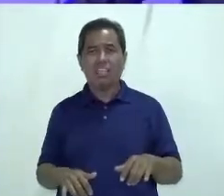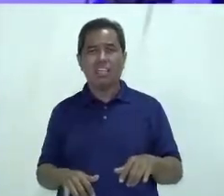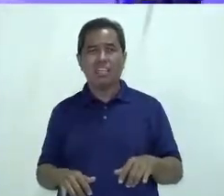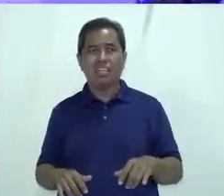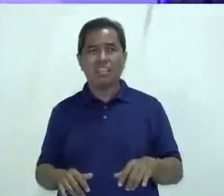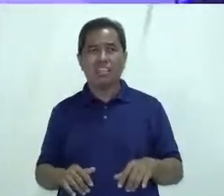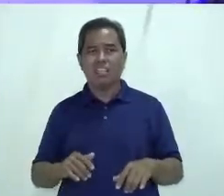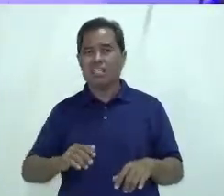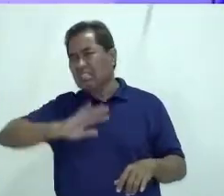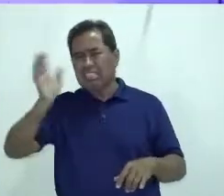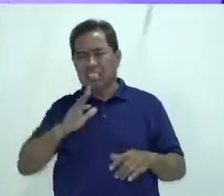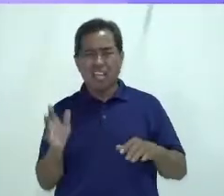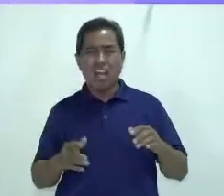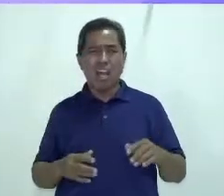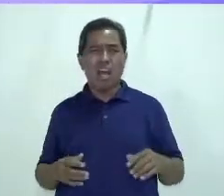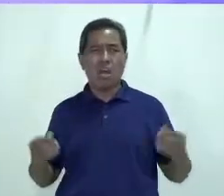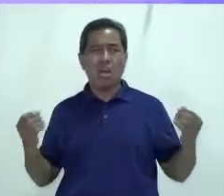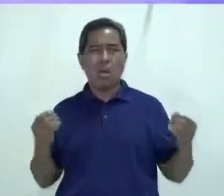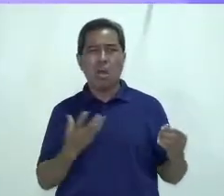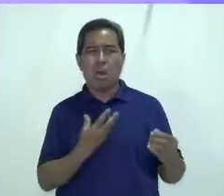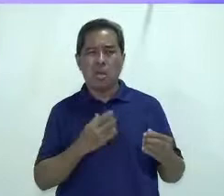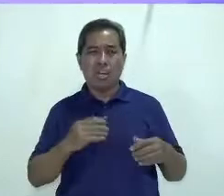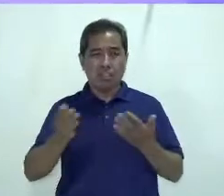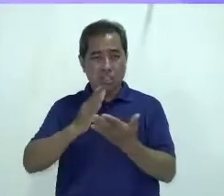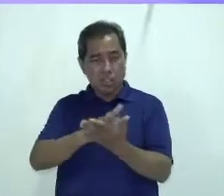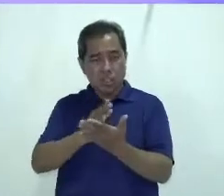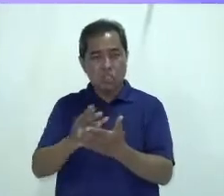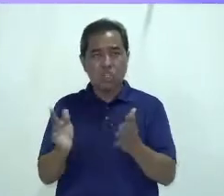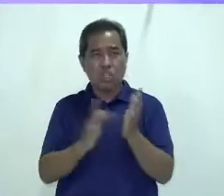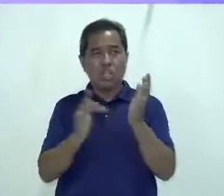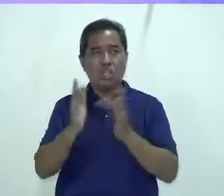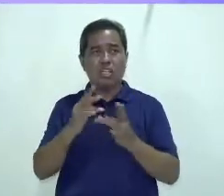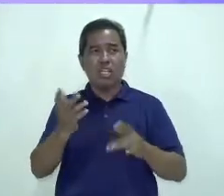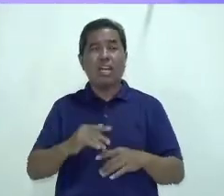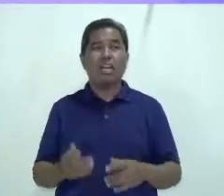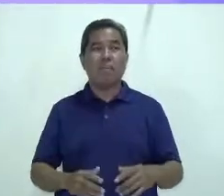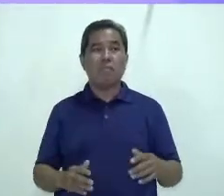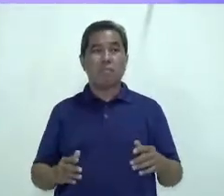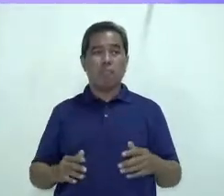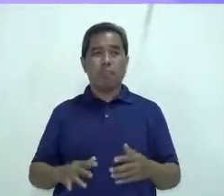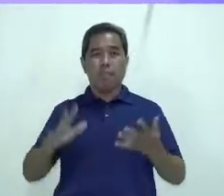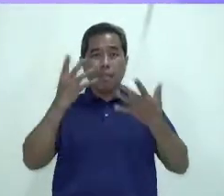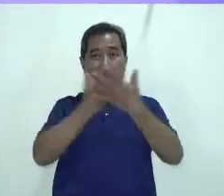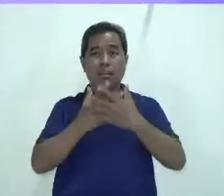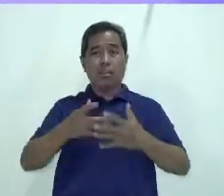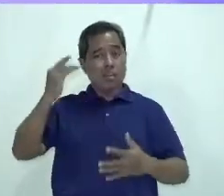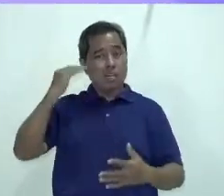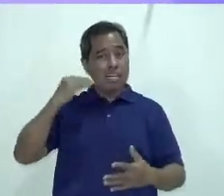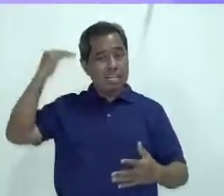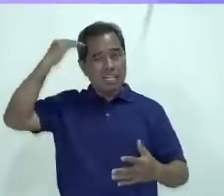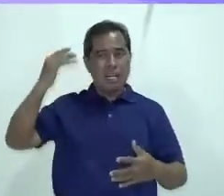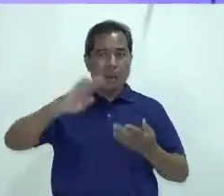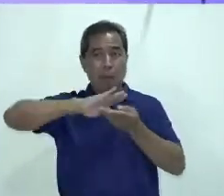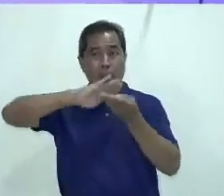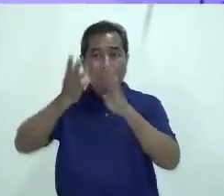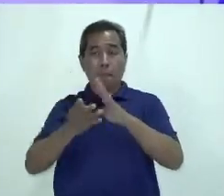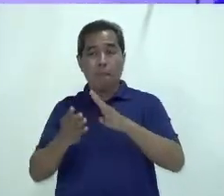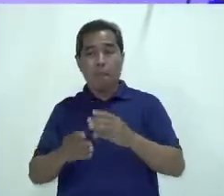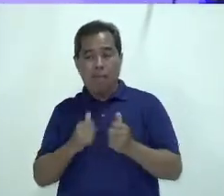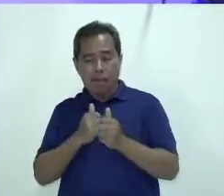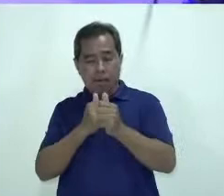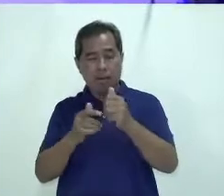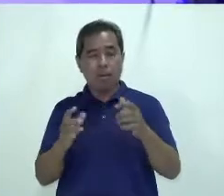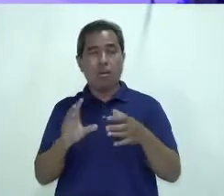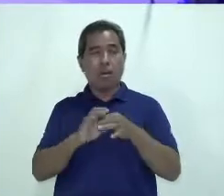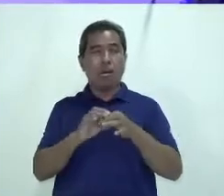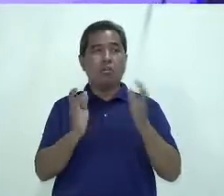Do not worry. They share Jesus to him. The jailer becomes a follower of Jesus. The jailer brings them to his house. They